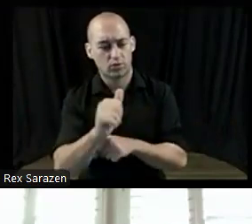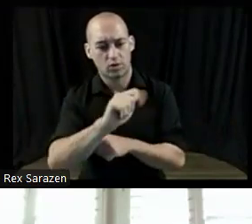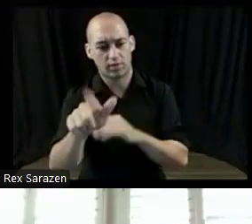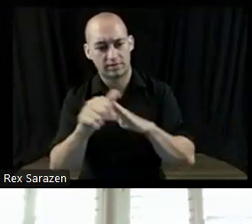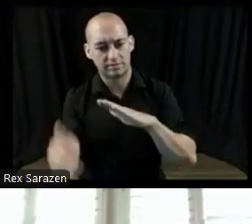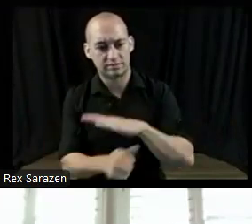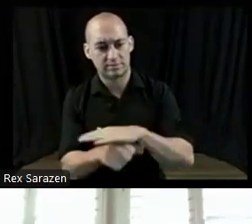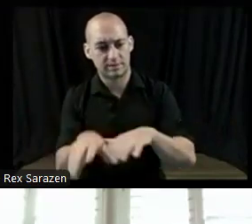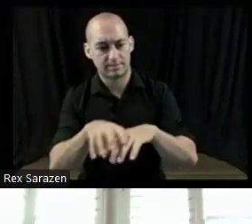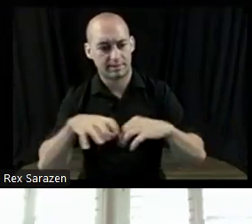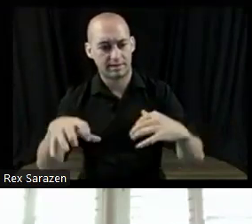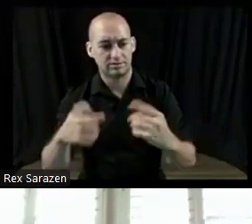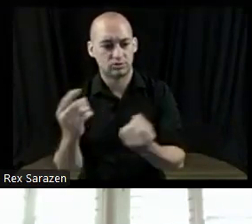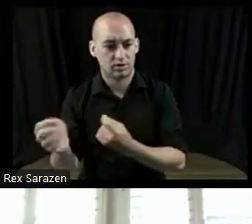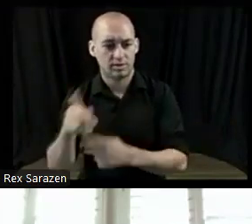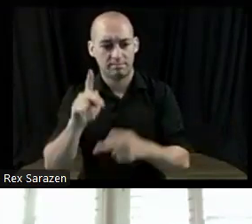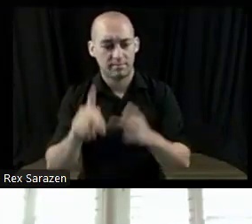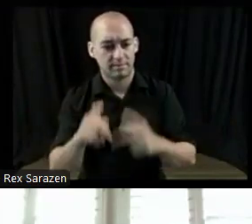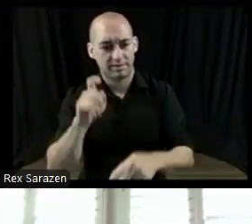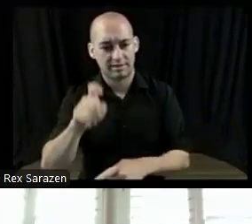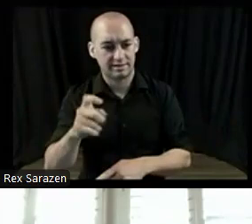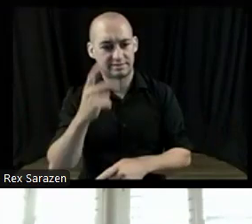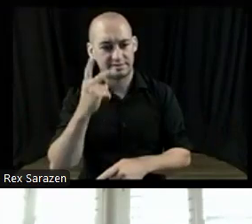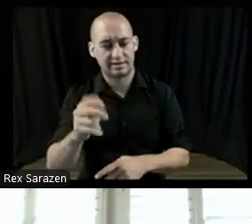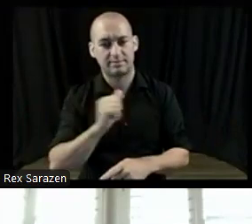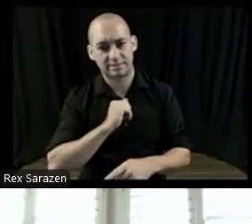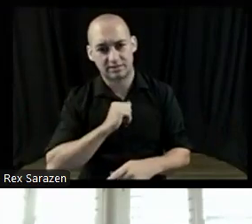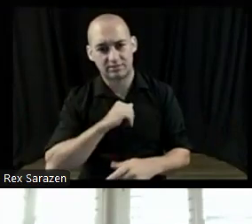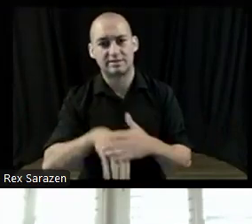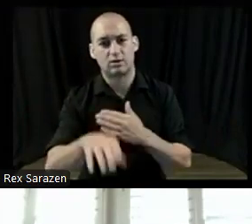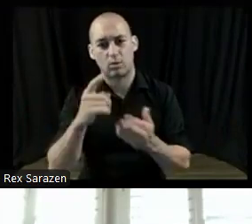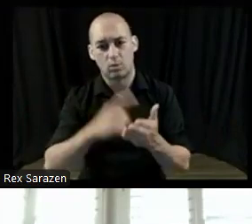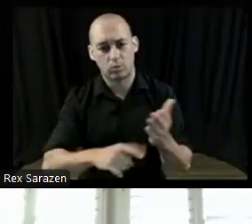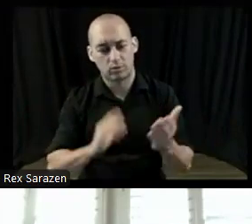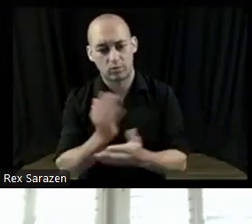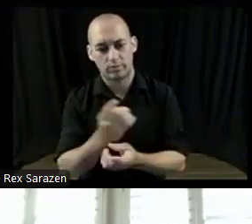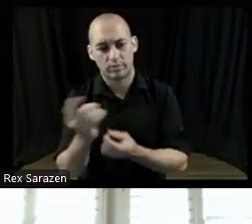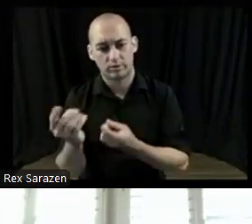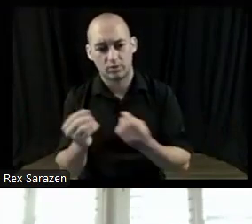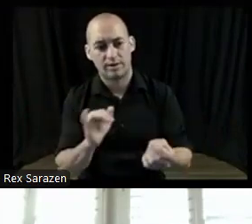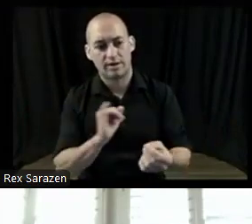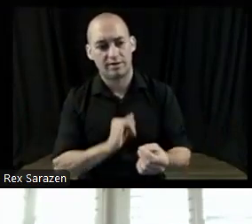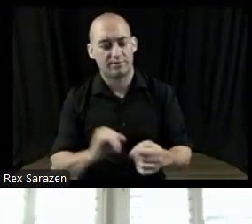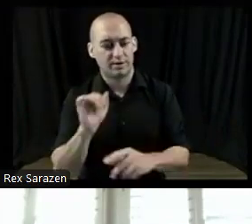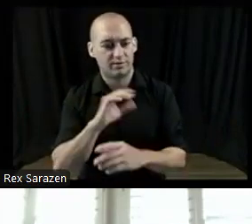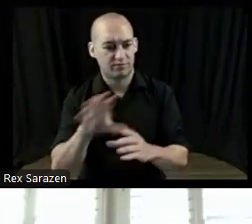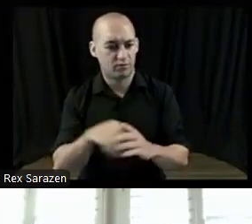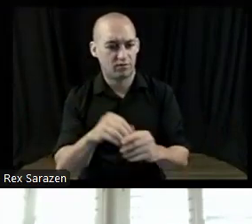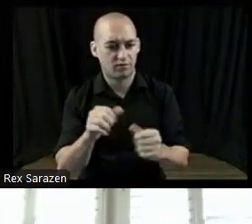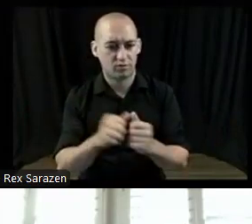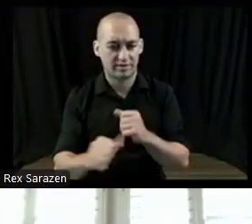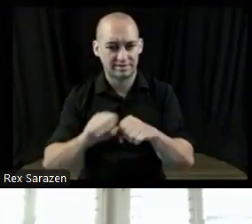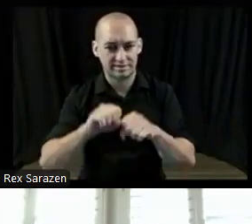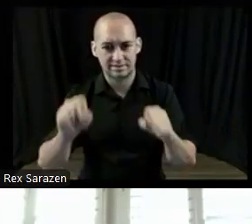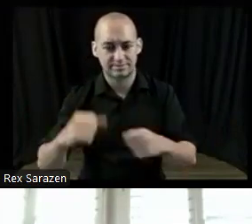doing. People need to see themselves in what we do. And I've been involved in this system all the way back